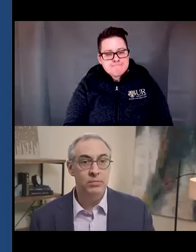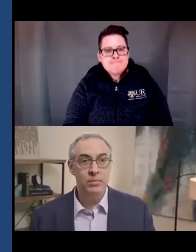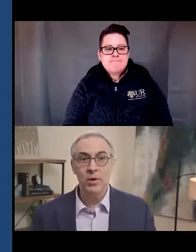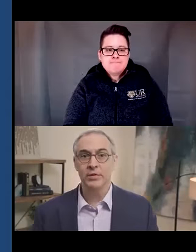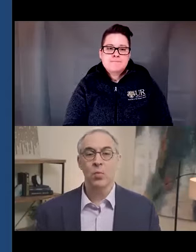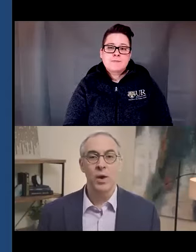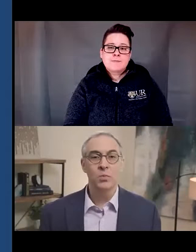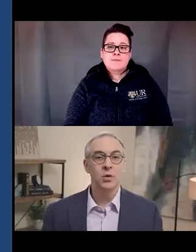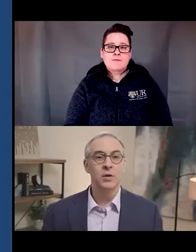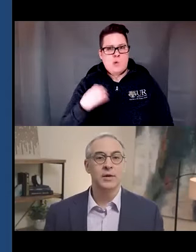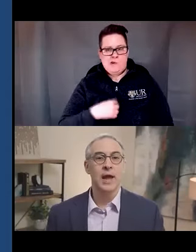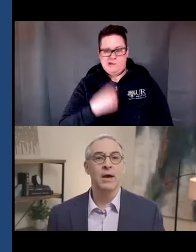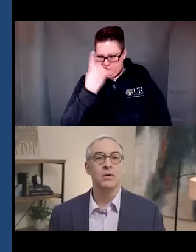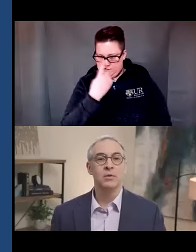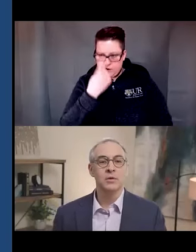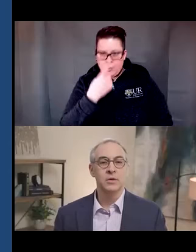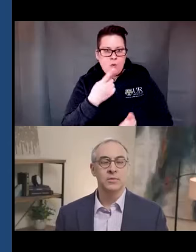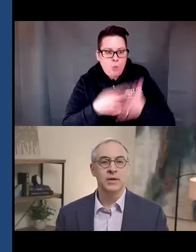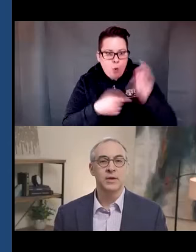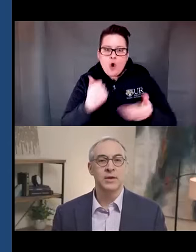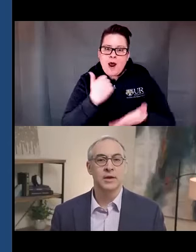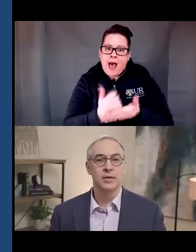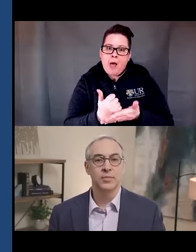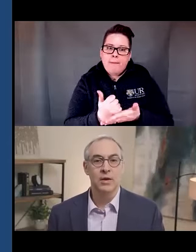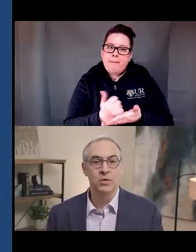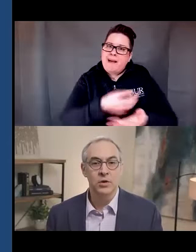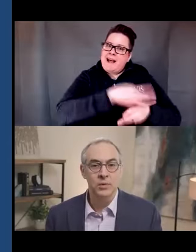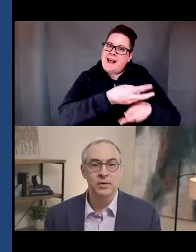we were wondering, so what would? How could we